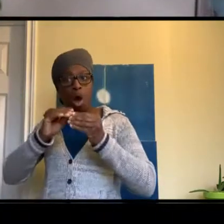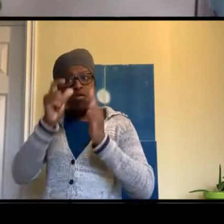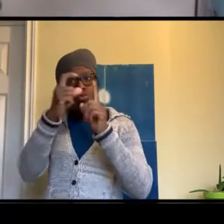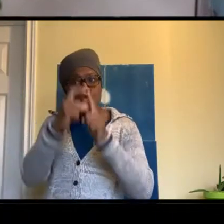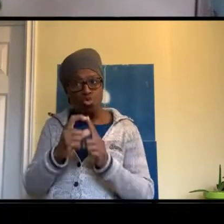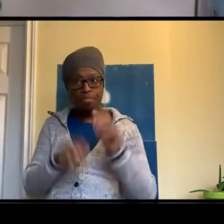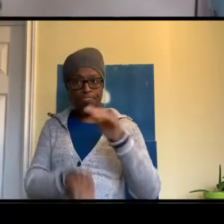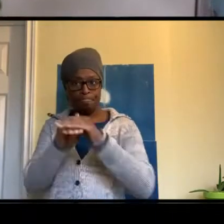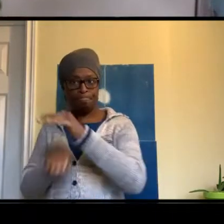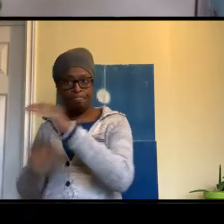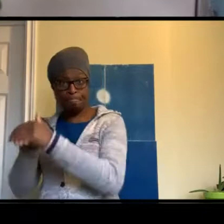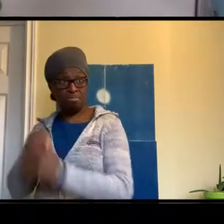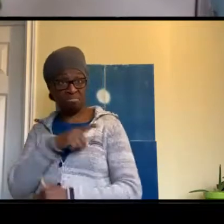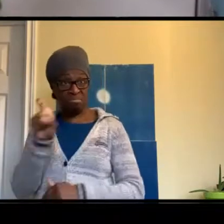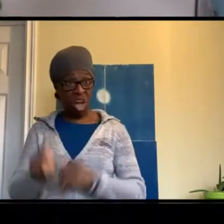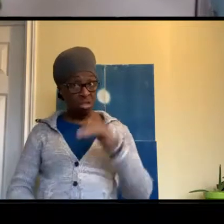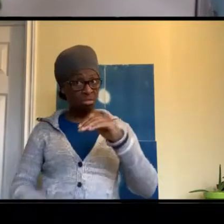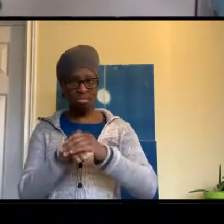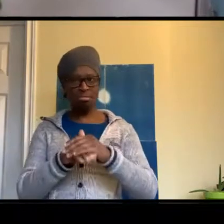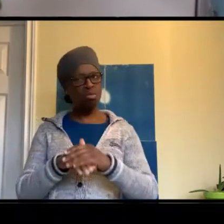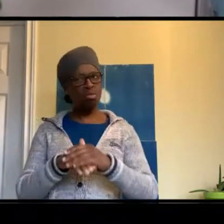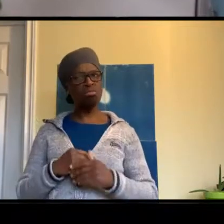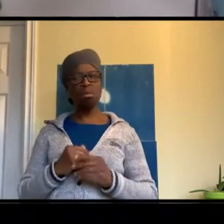your application.